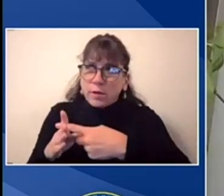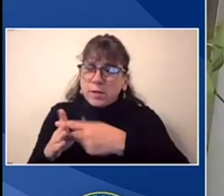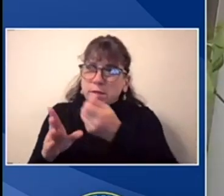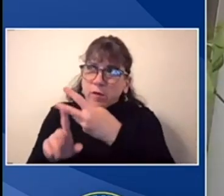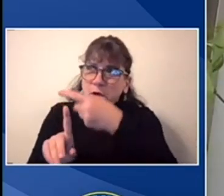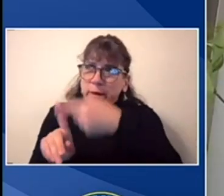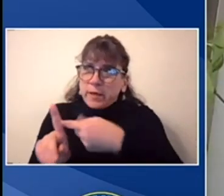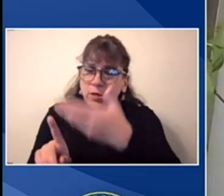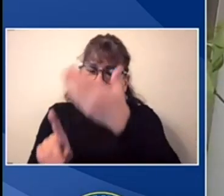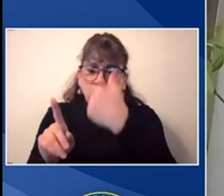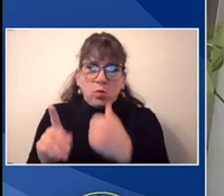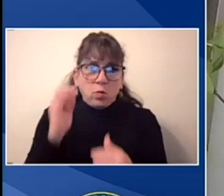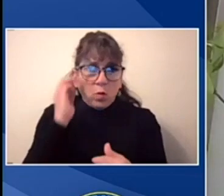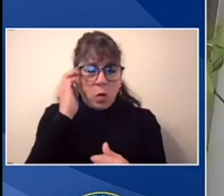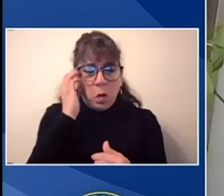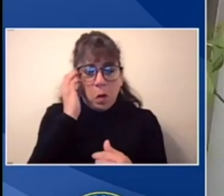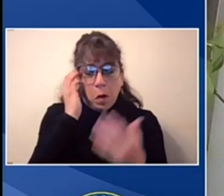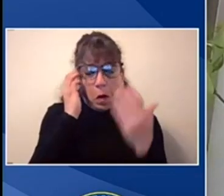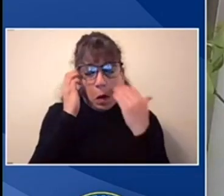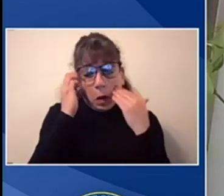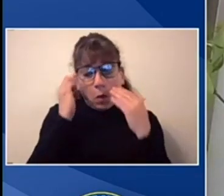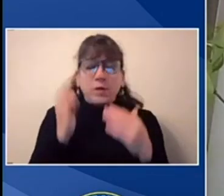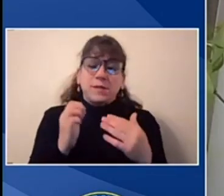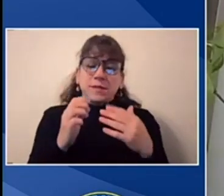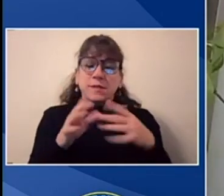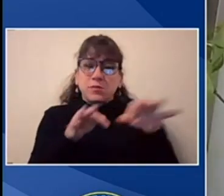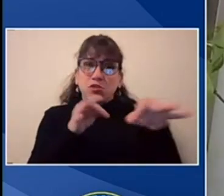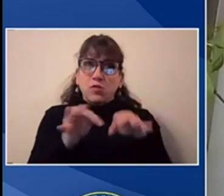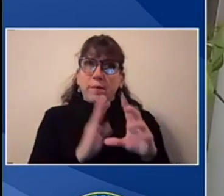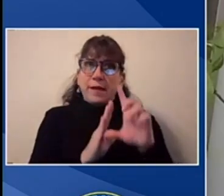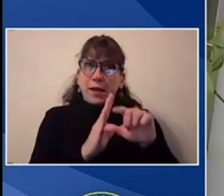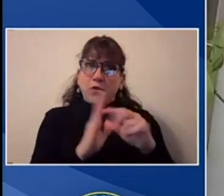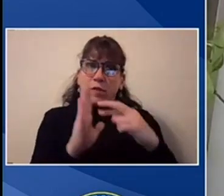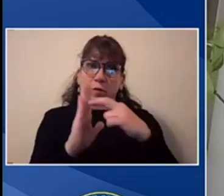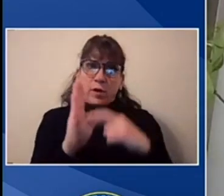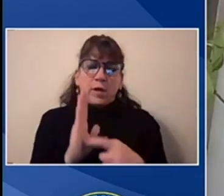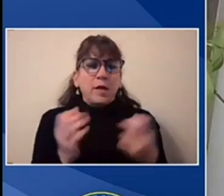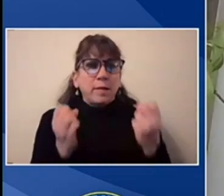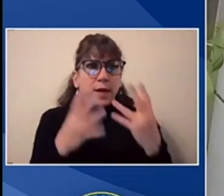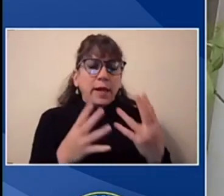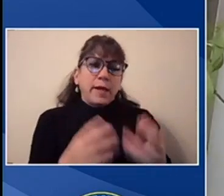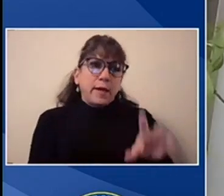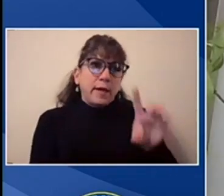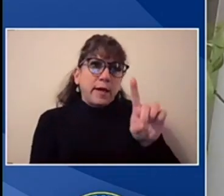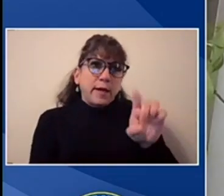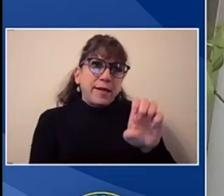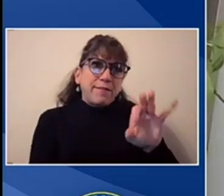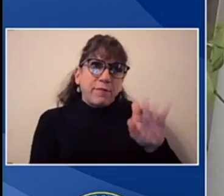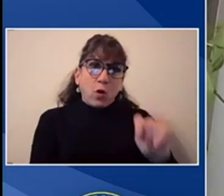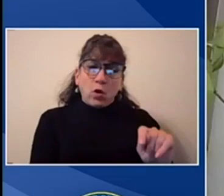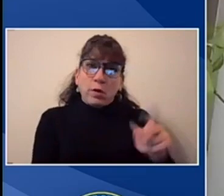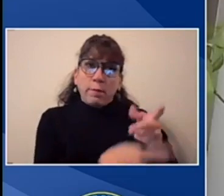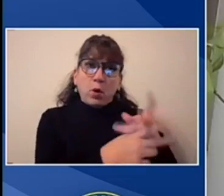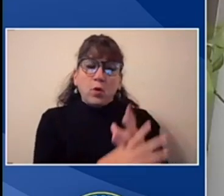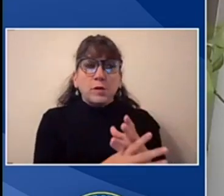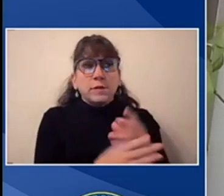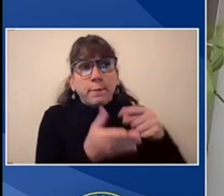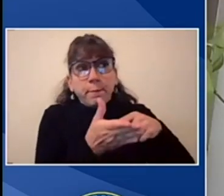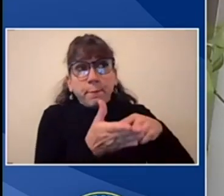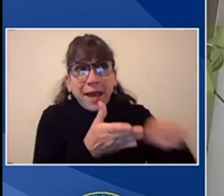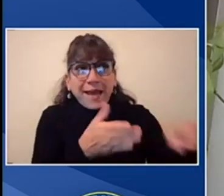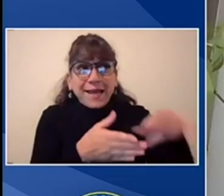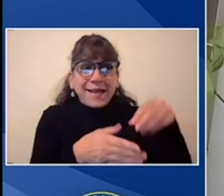is a framework that's used later on in the regulation. Many defaulted borrowers, in fact, will have paid their